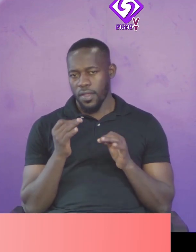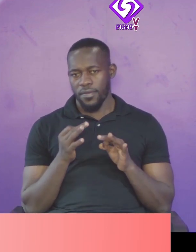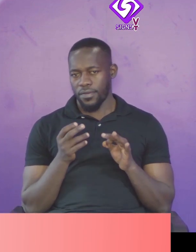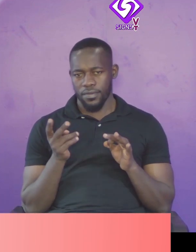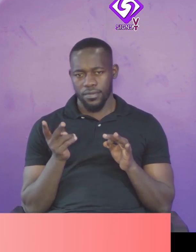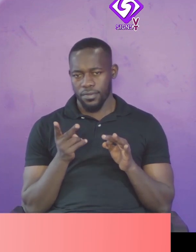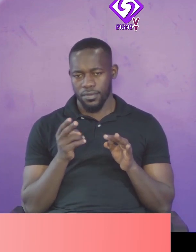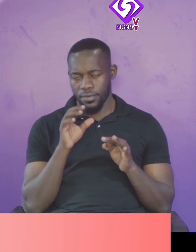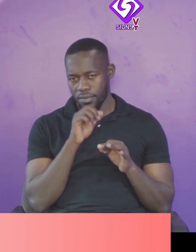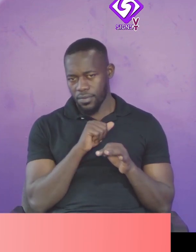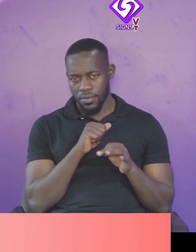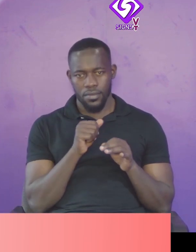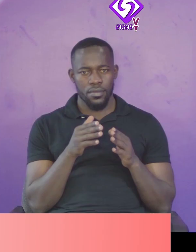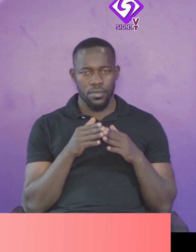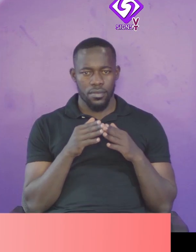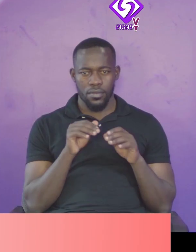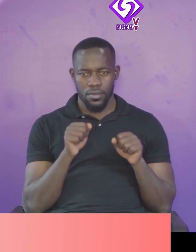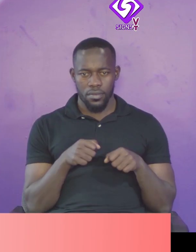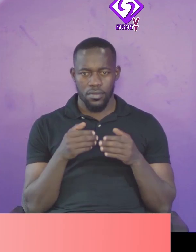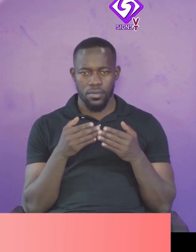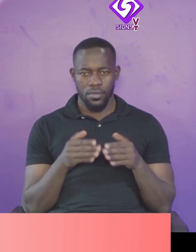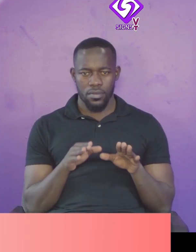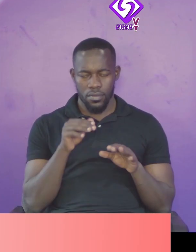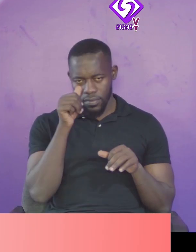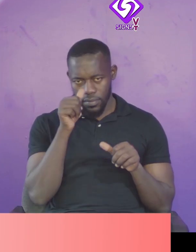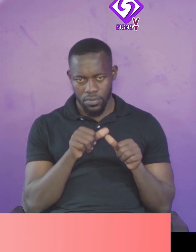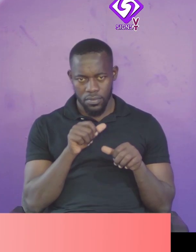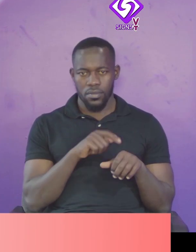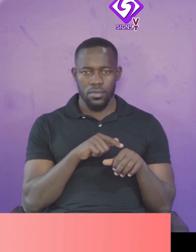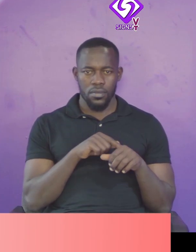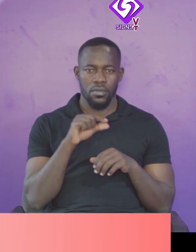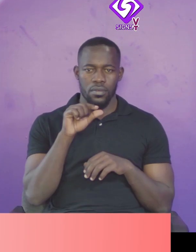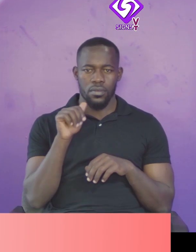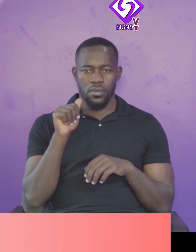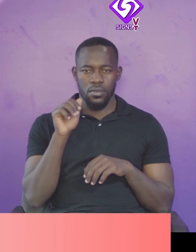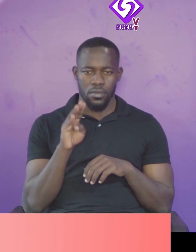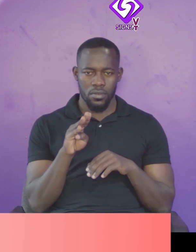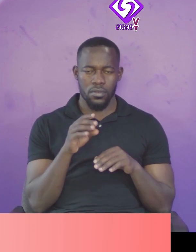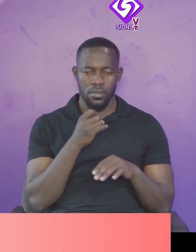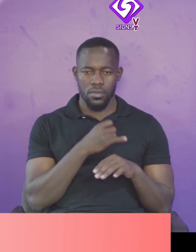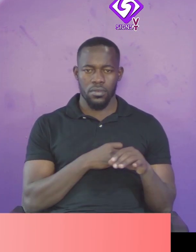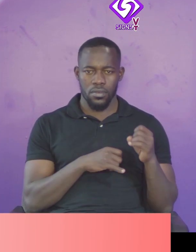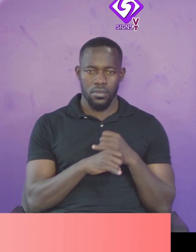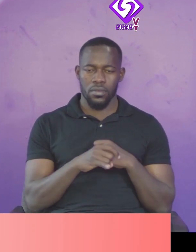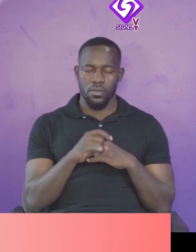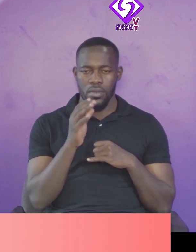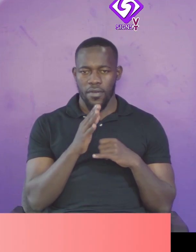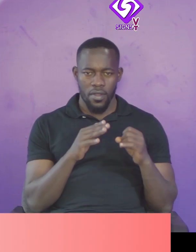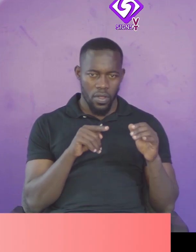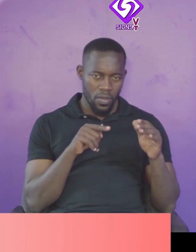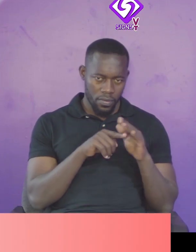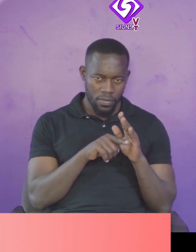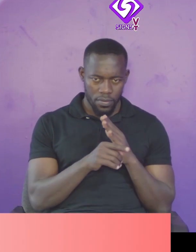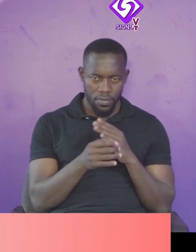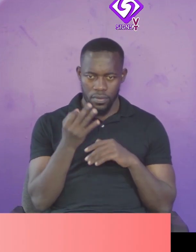Remember, after Gabriel was injured, we have never had a set piece scored by the defense. Yeah. So it is a